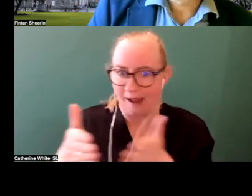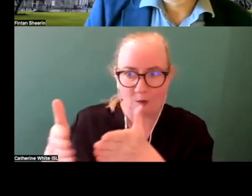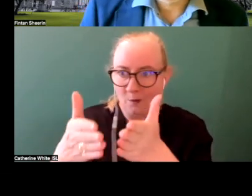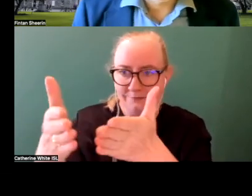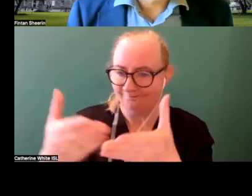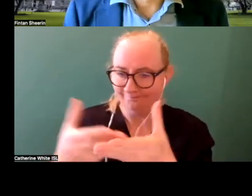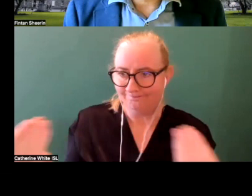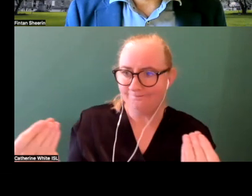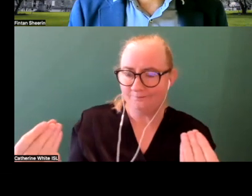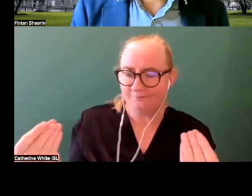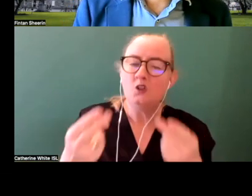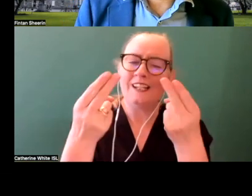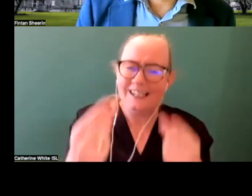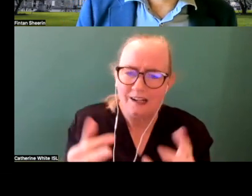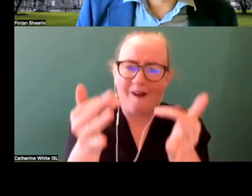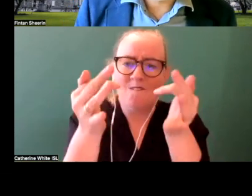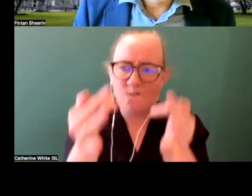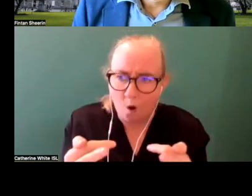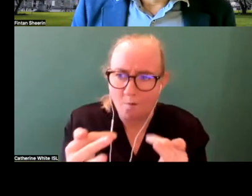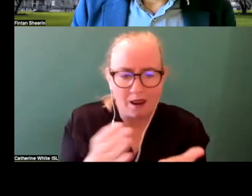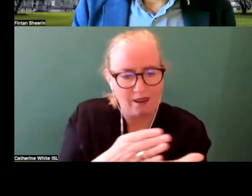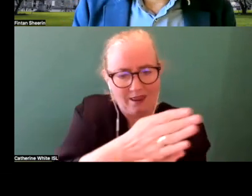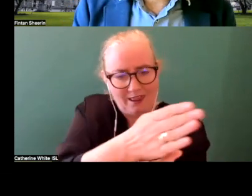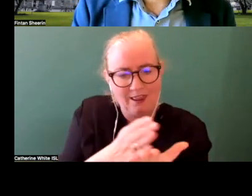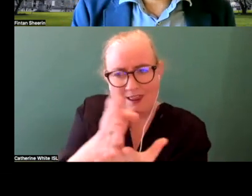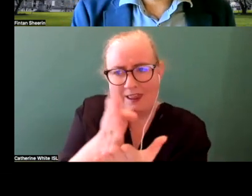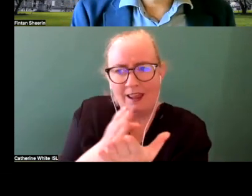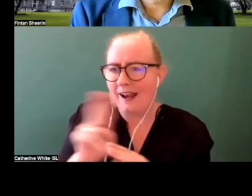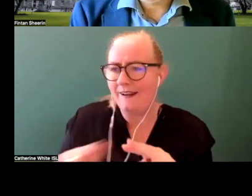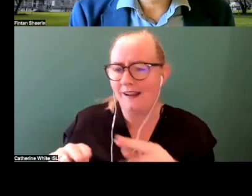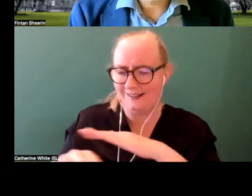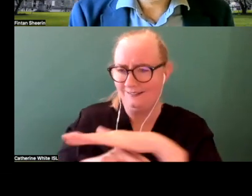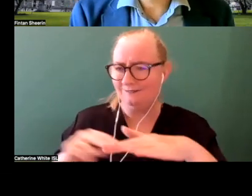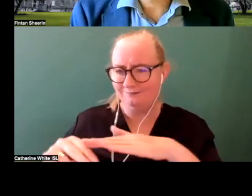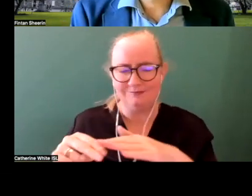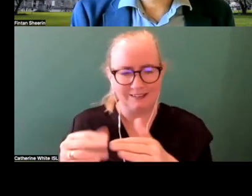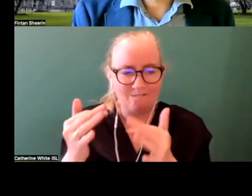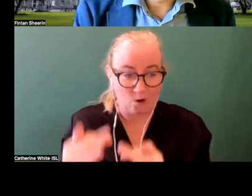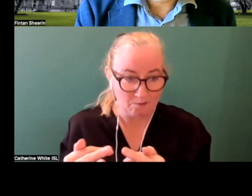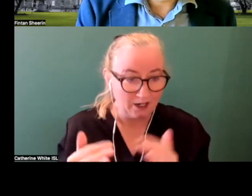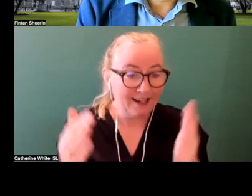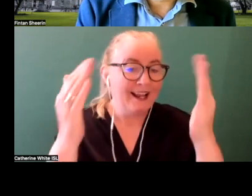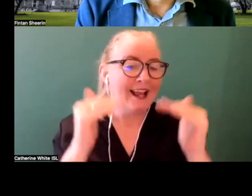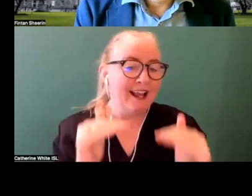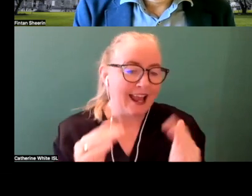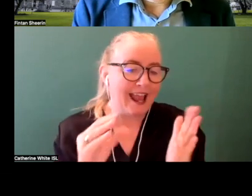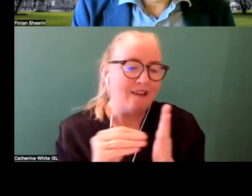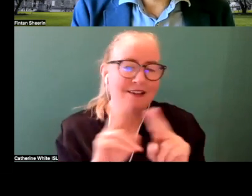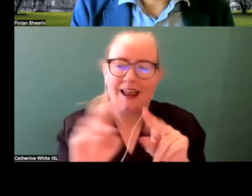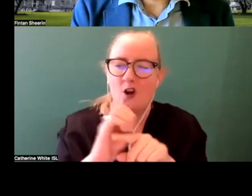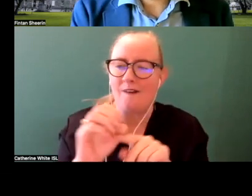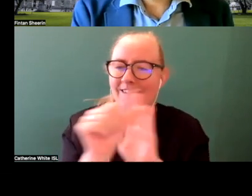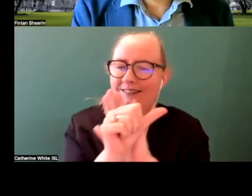for formal pathways as opposed to workarounds. There was felt that there's a knowledge and skill deficit in mainstream services.